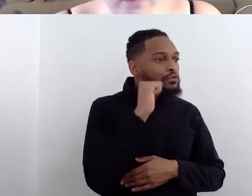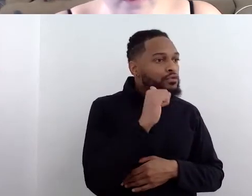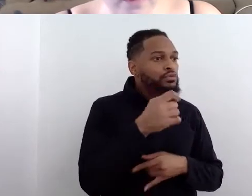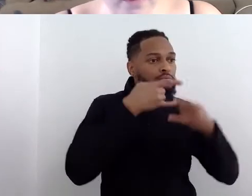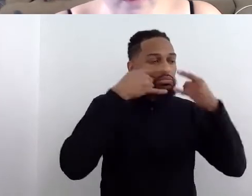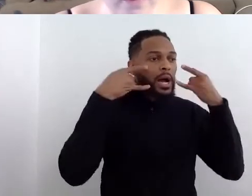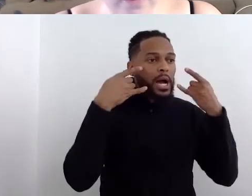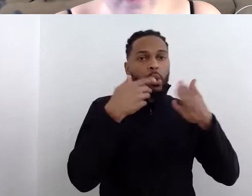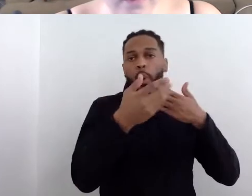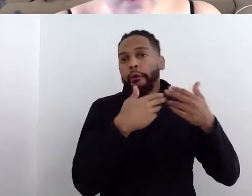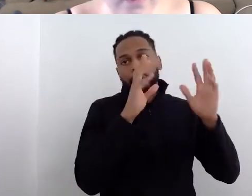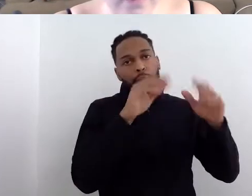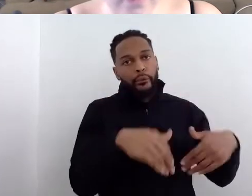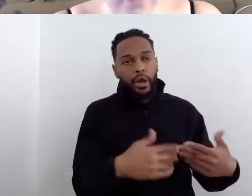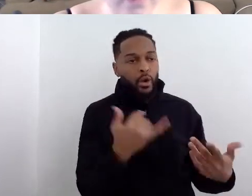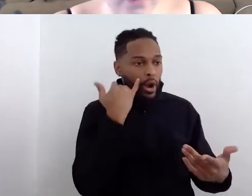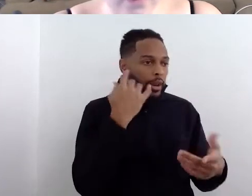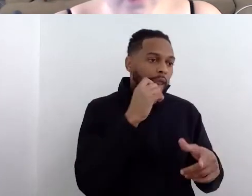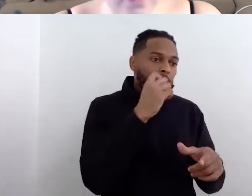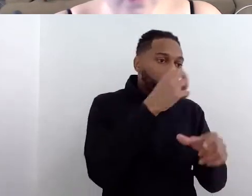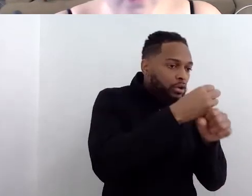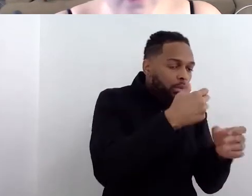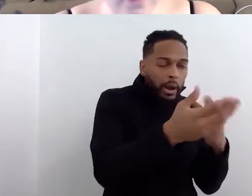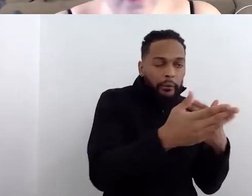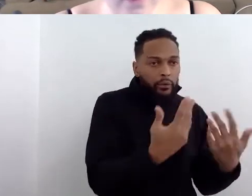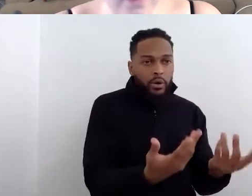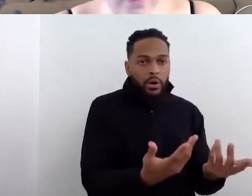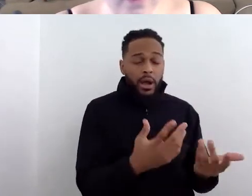the last 6 months or so, but at first that was a big thing.